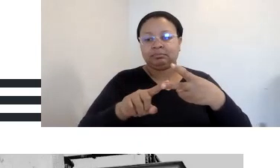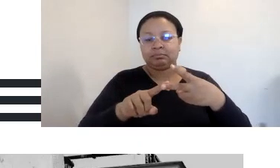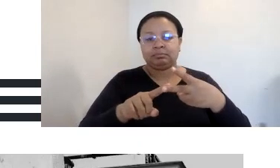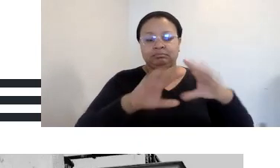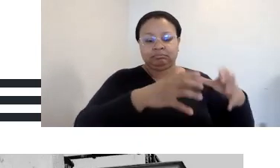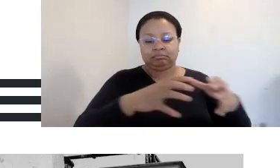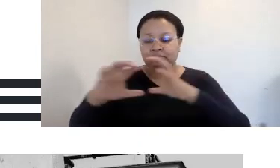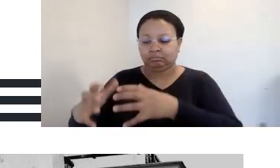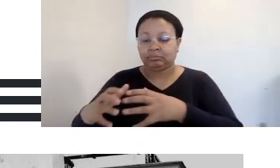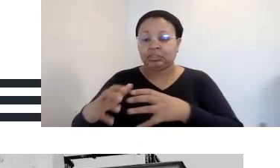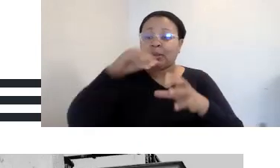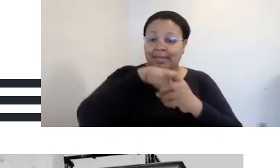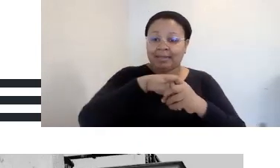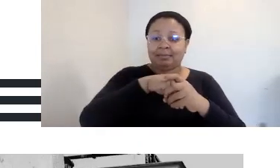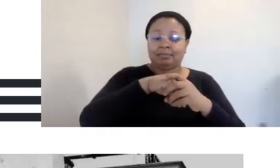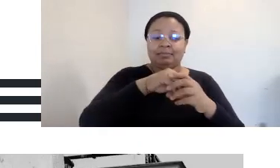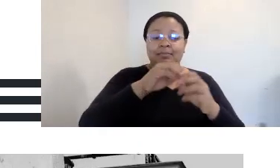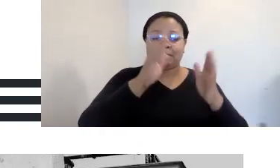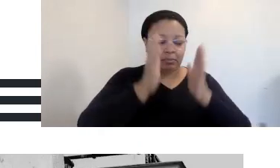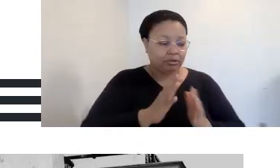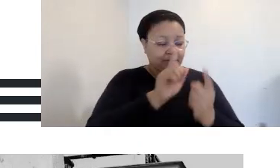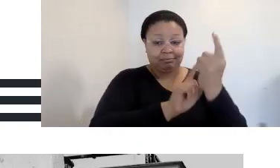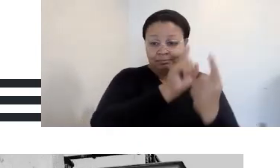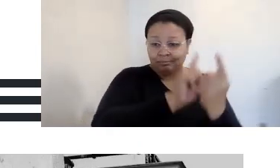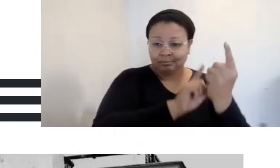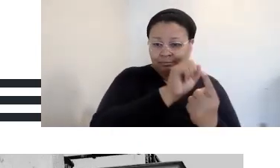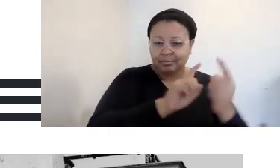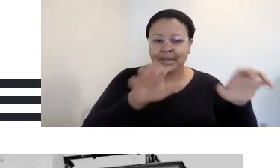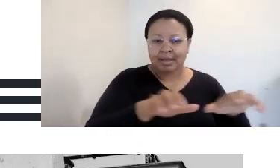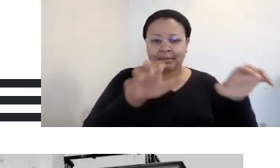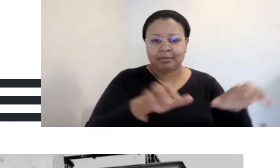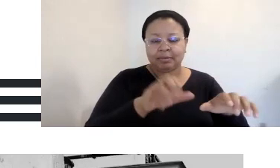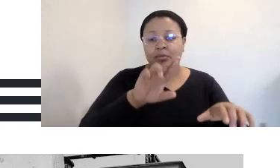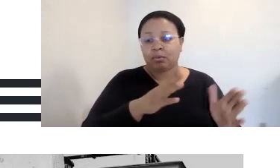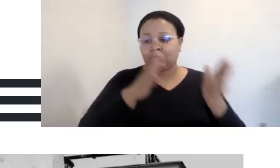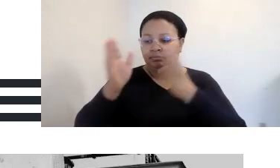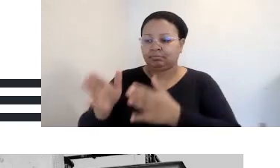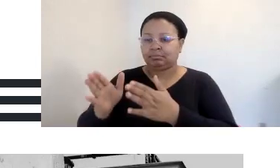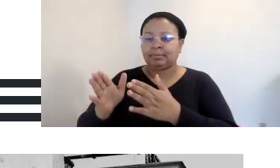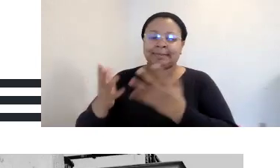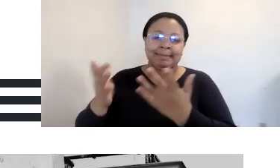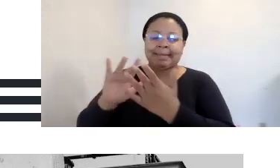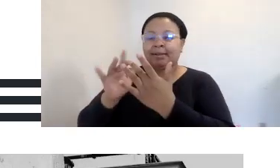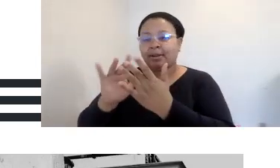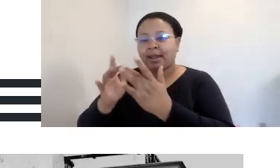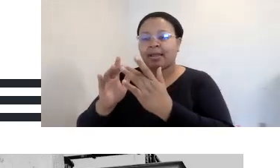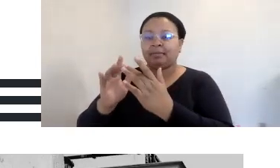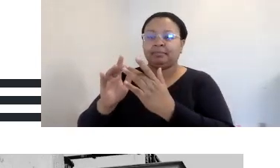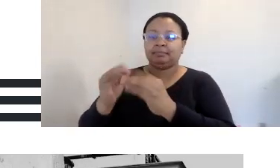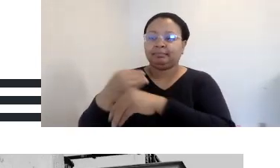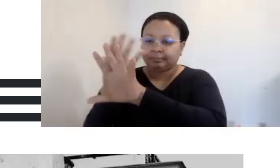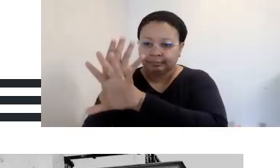talking about in-person activities, and we're talking about a more virtual event and